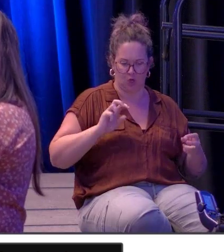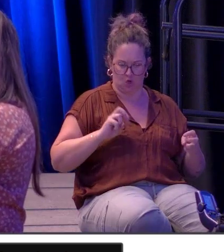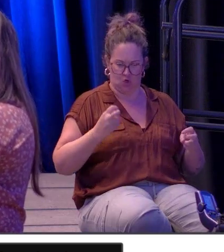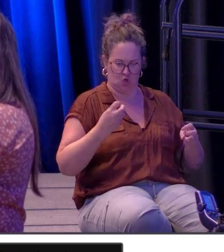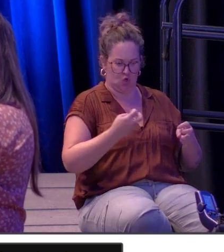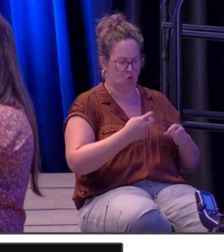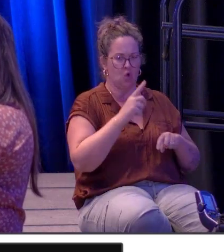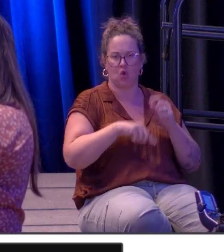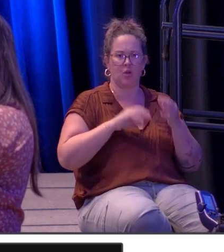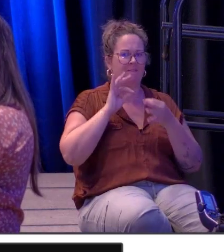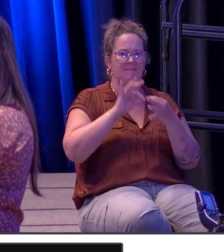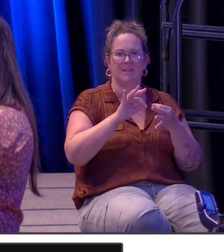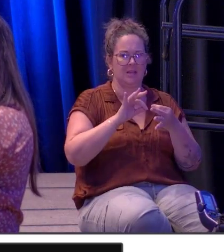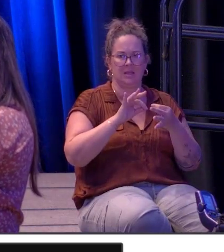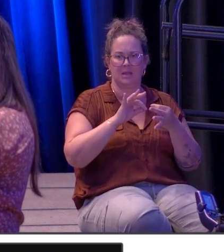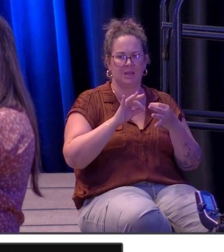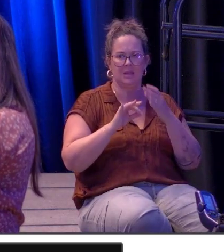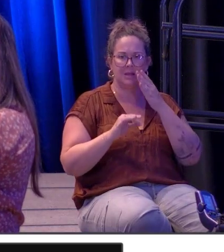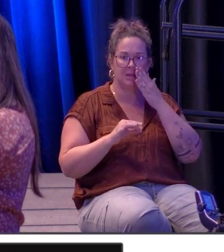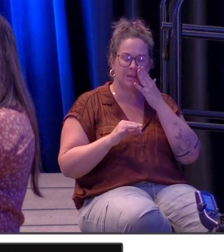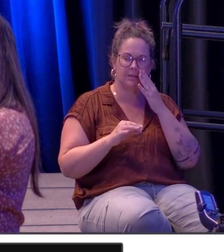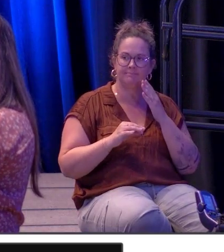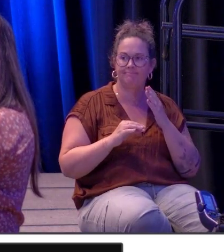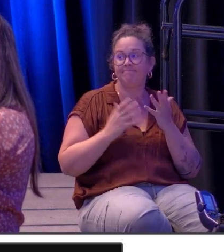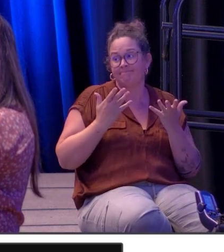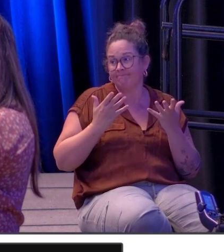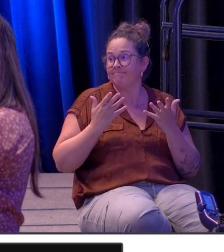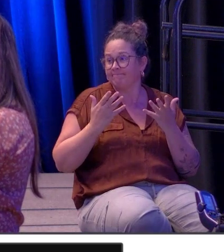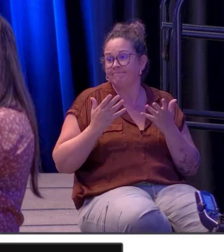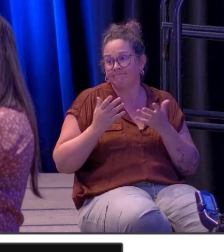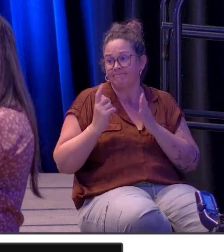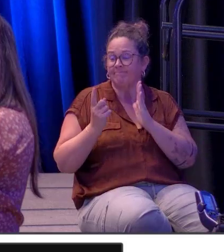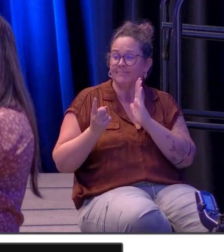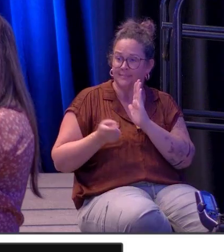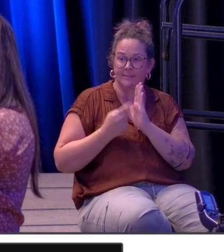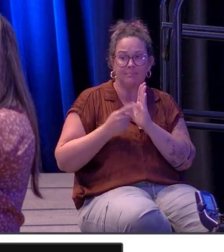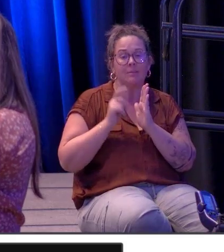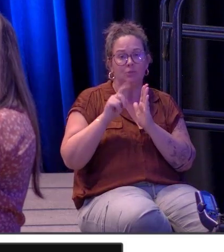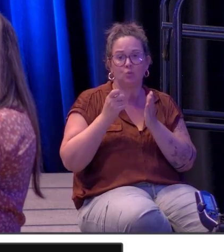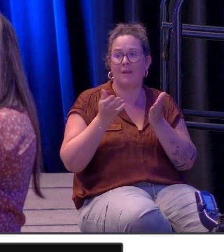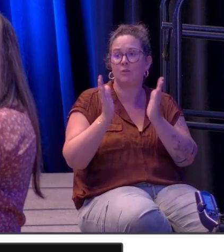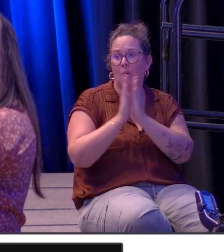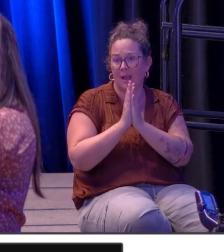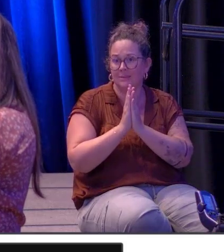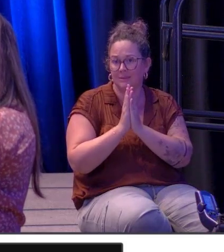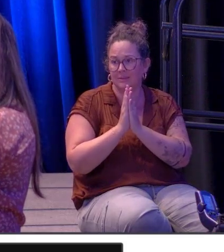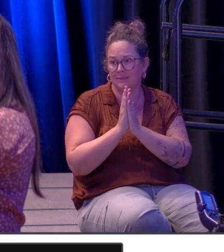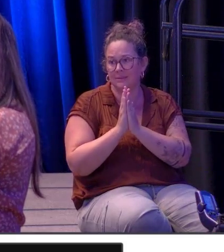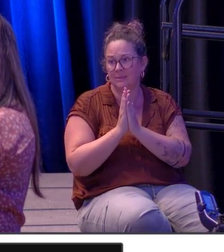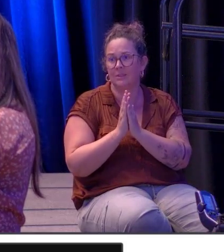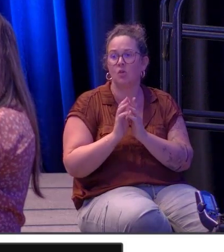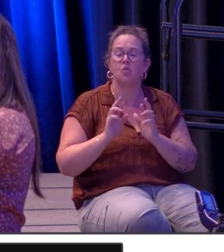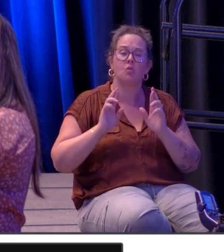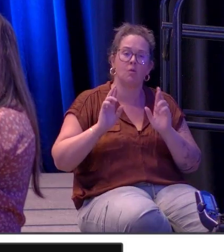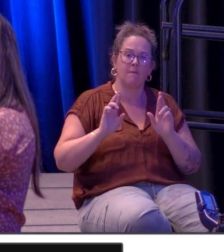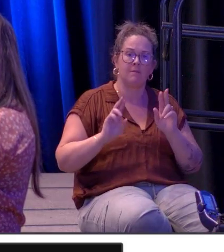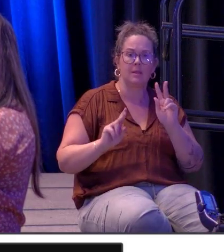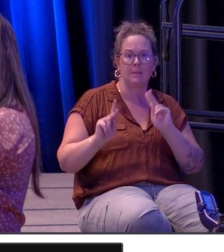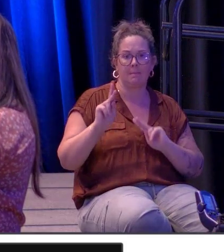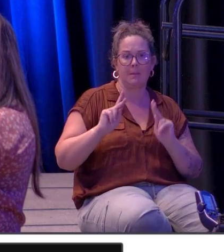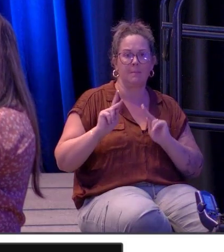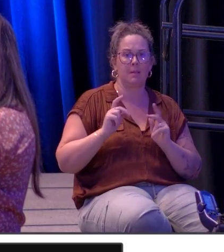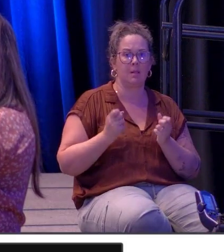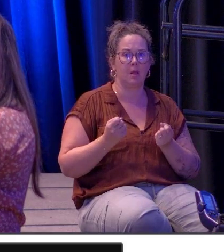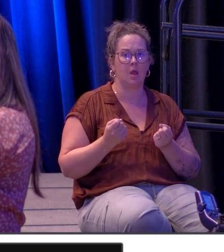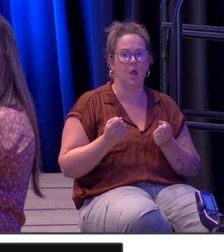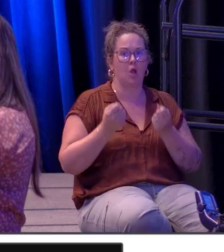sometimes we don't get it right, and you just have to, you ask, and hopefully people understand the